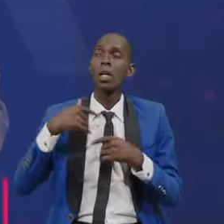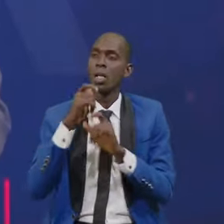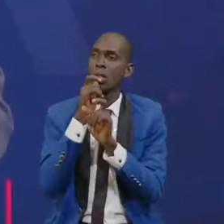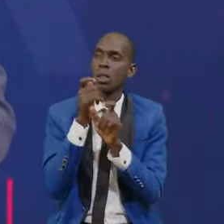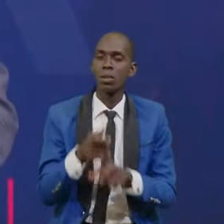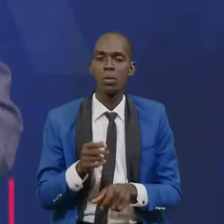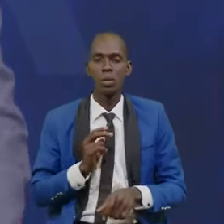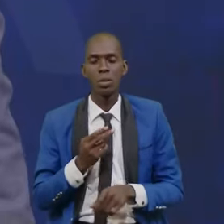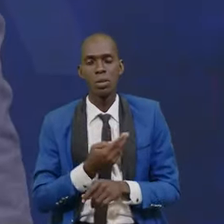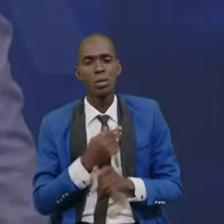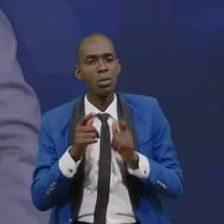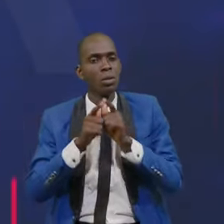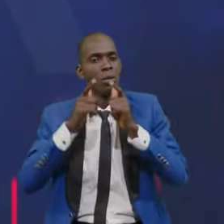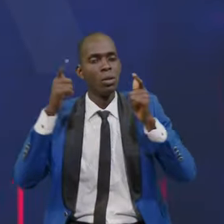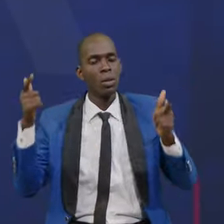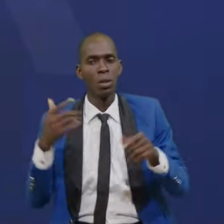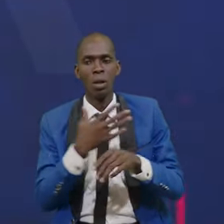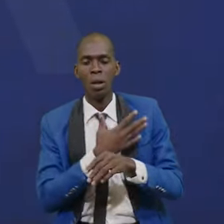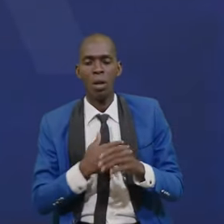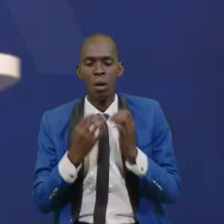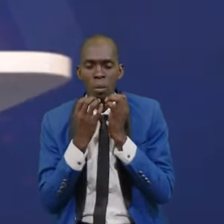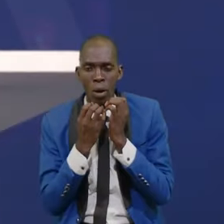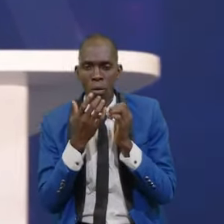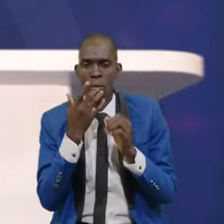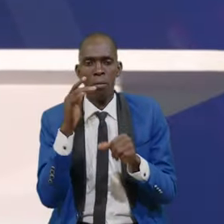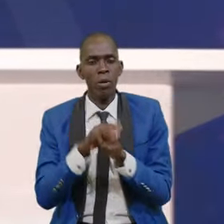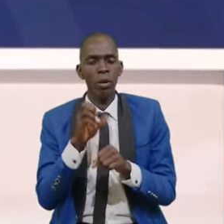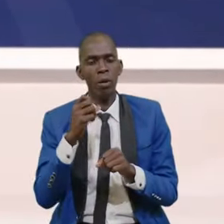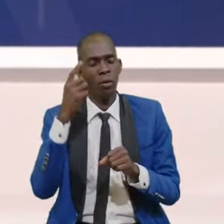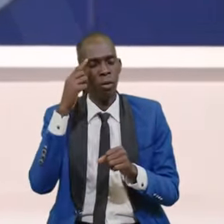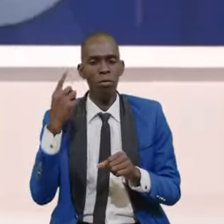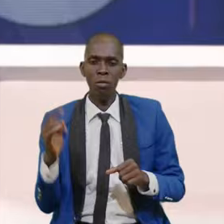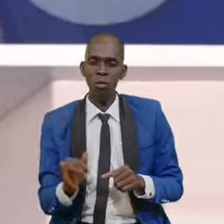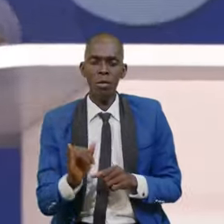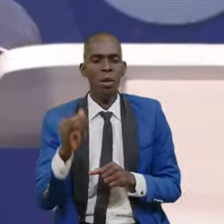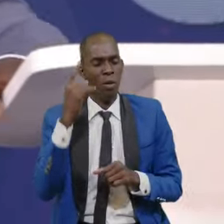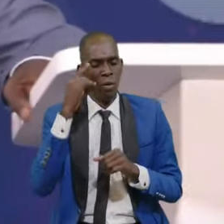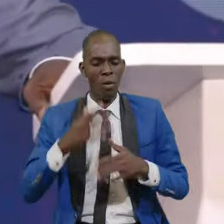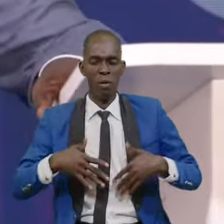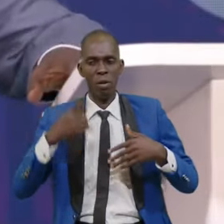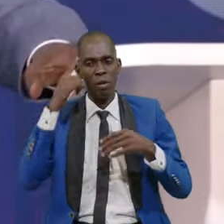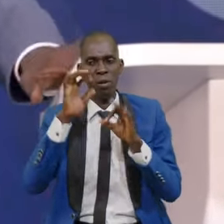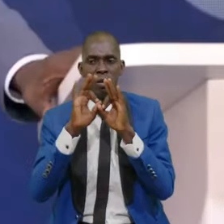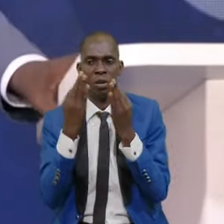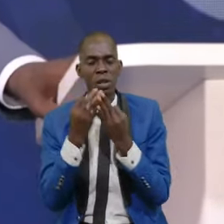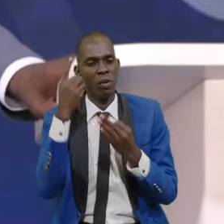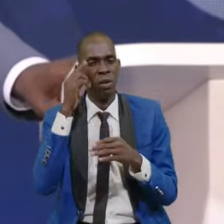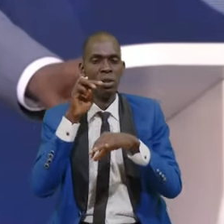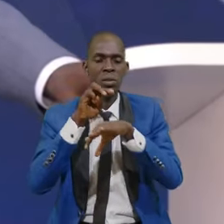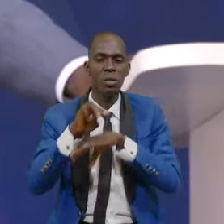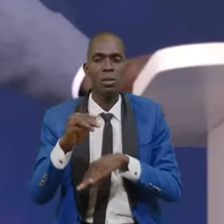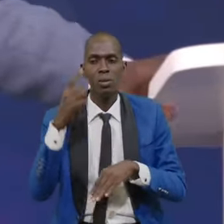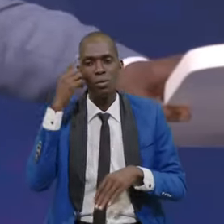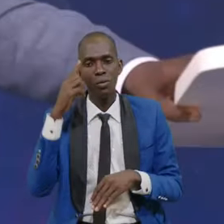and precious promises for life, for family, for ministry, for